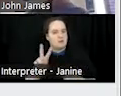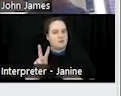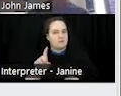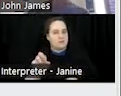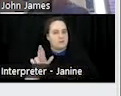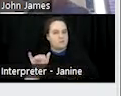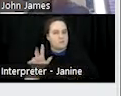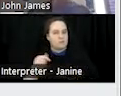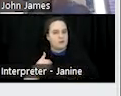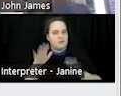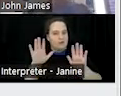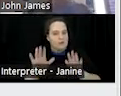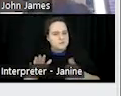music program and a great, like,